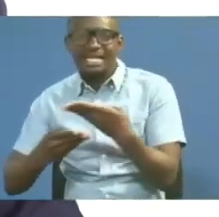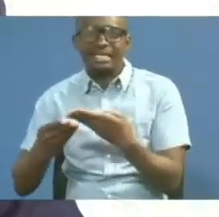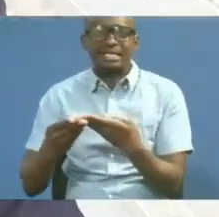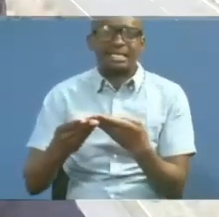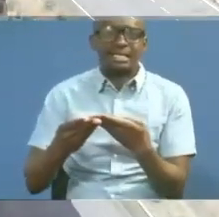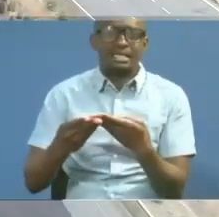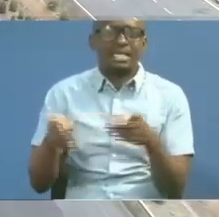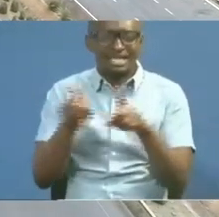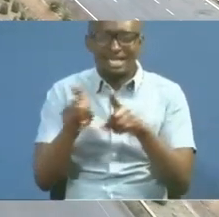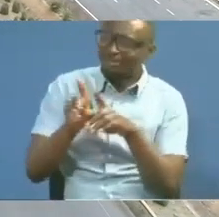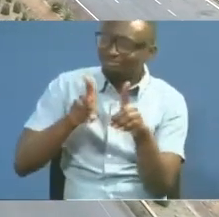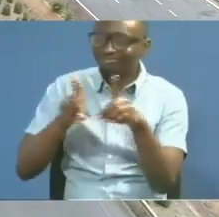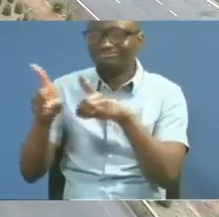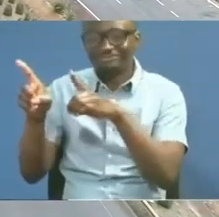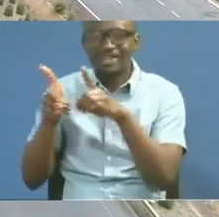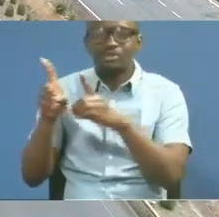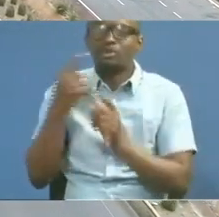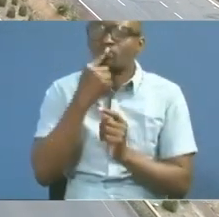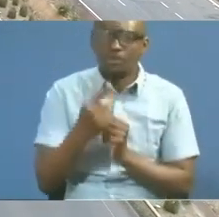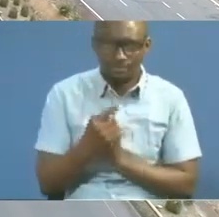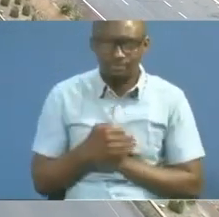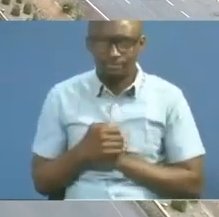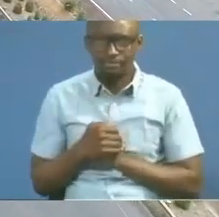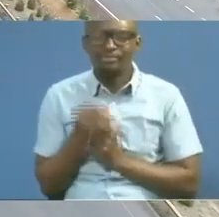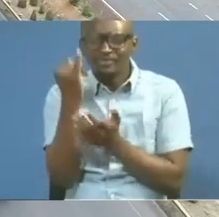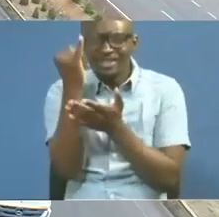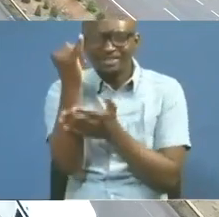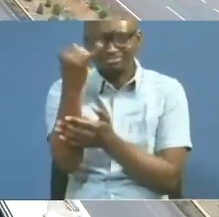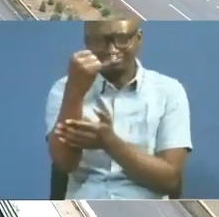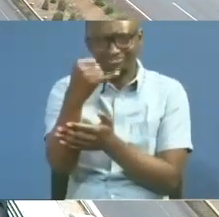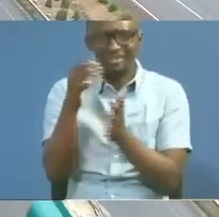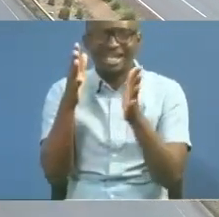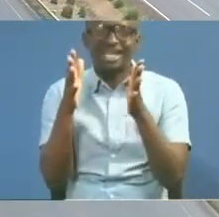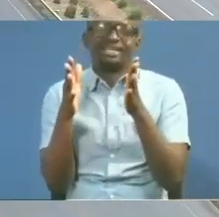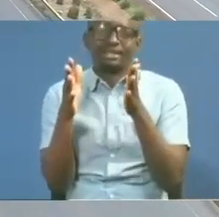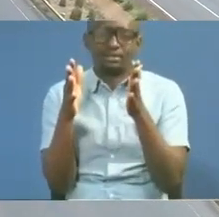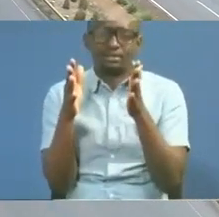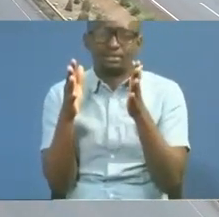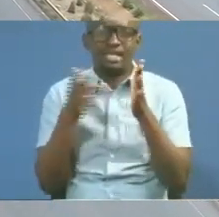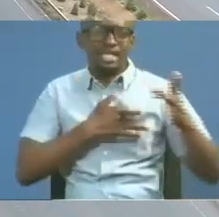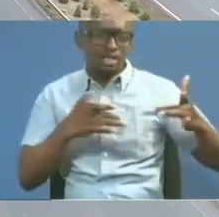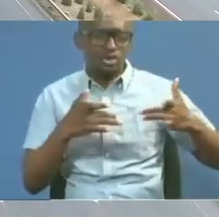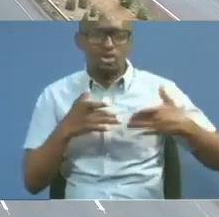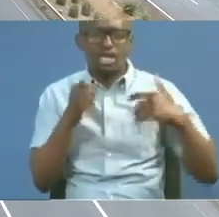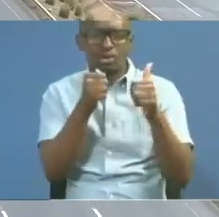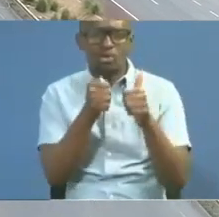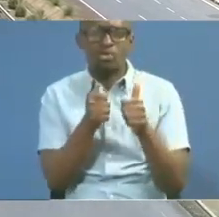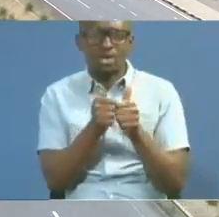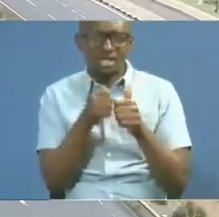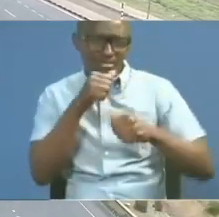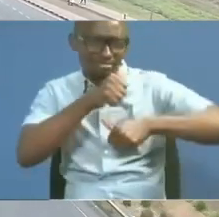commerce, including even transport. So the architect is